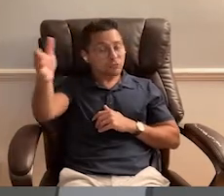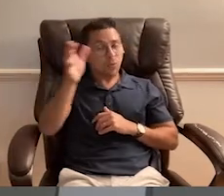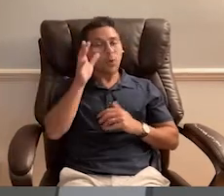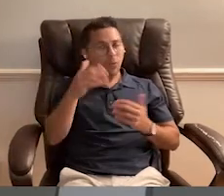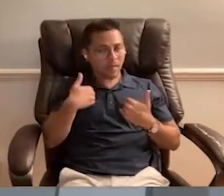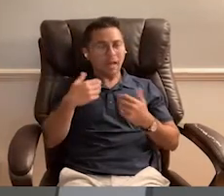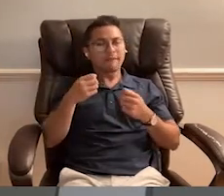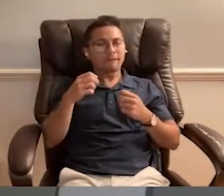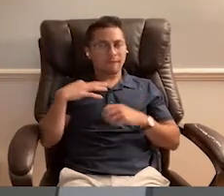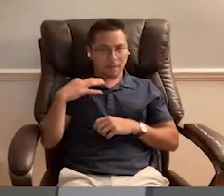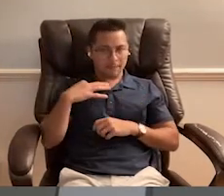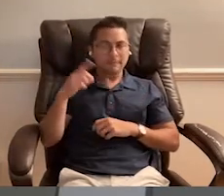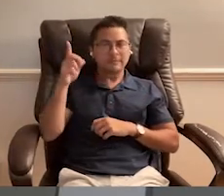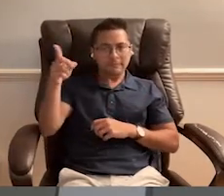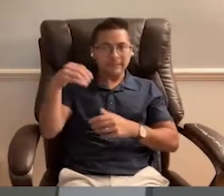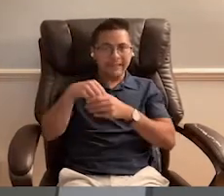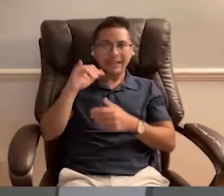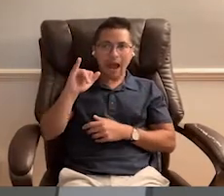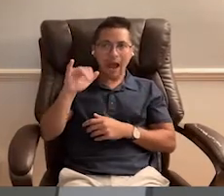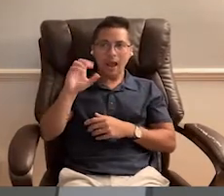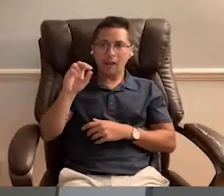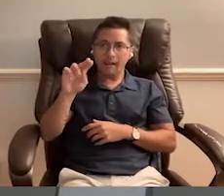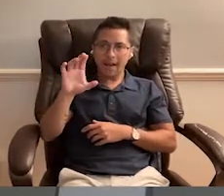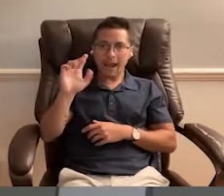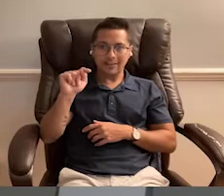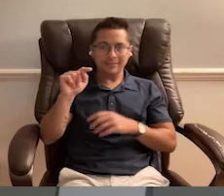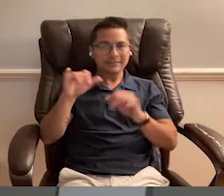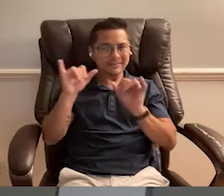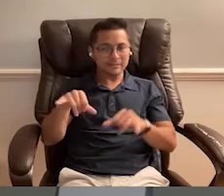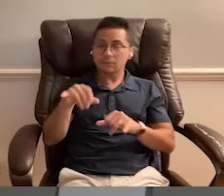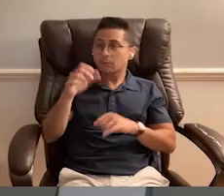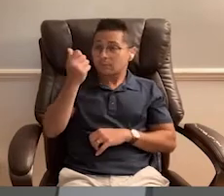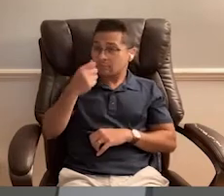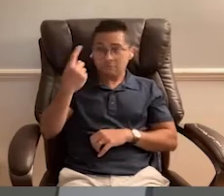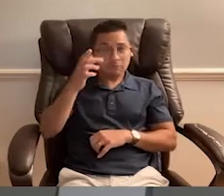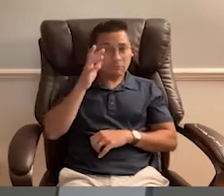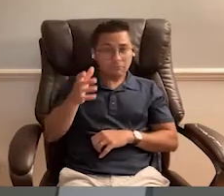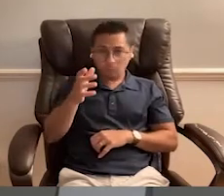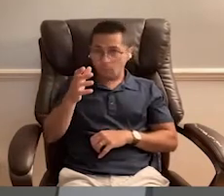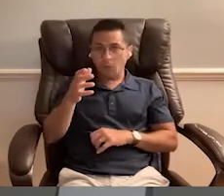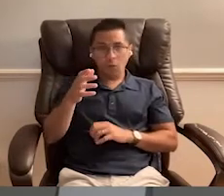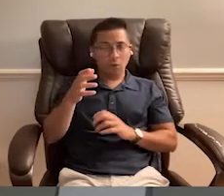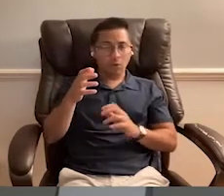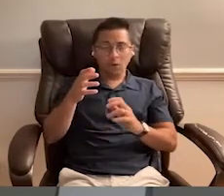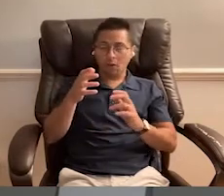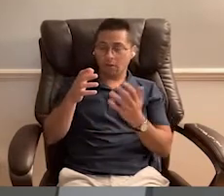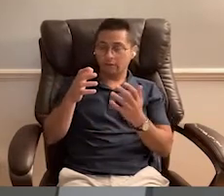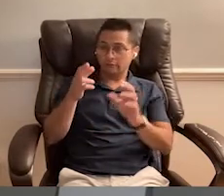But I do want to say that eventually we will have the application in our iConnect system. So anybody that's going to